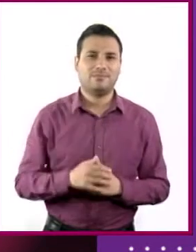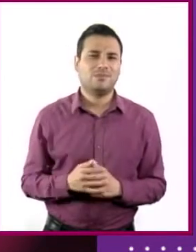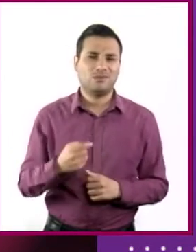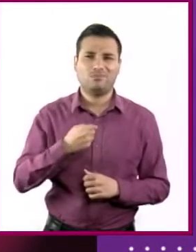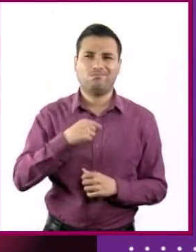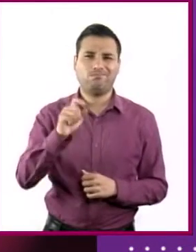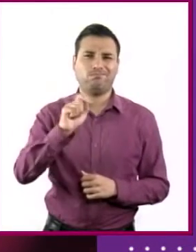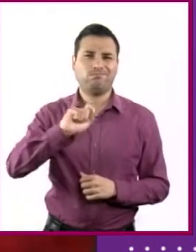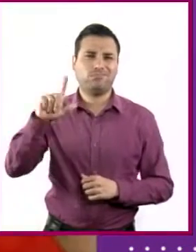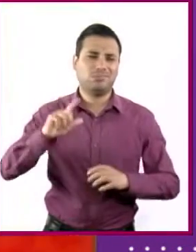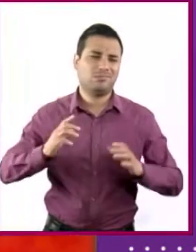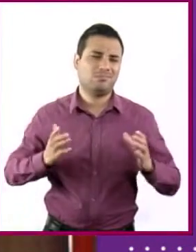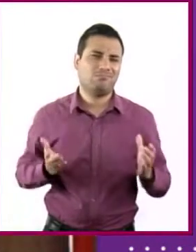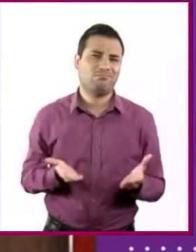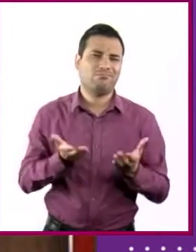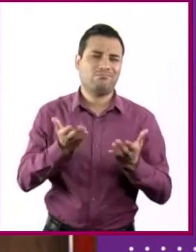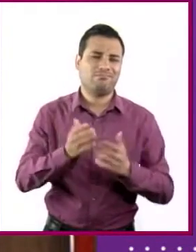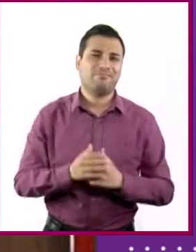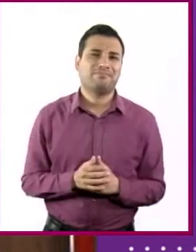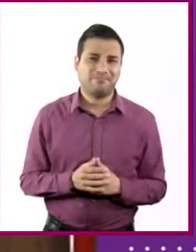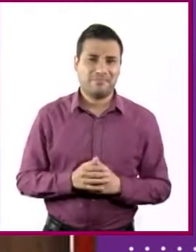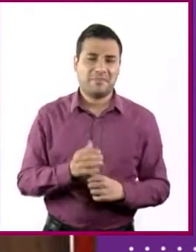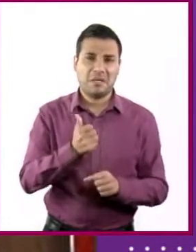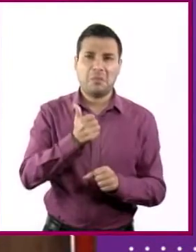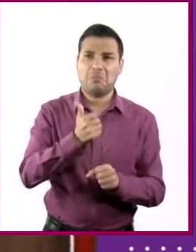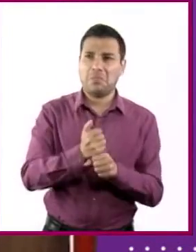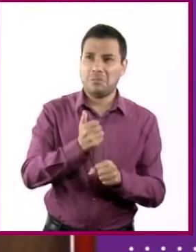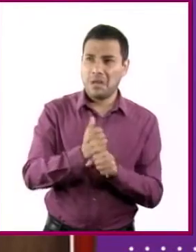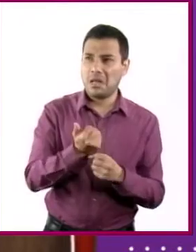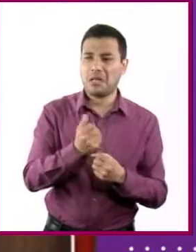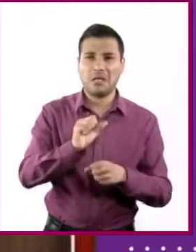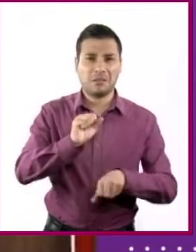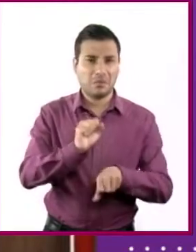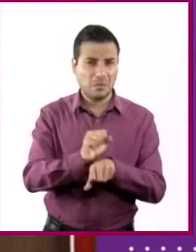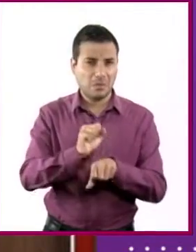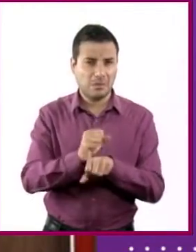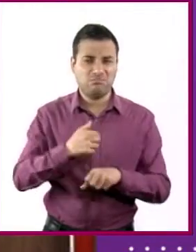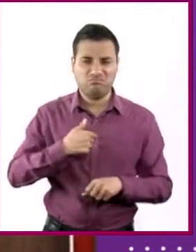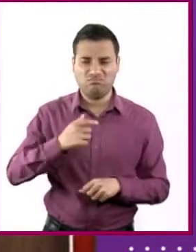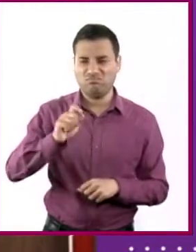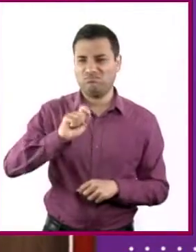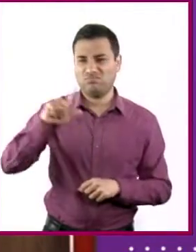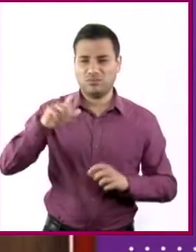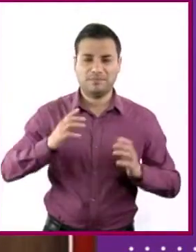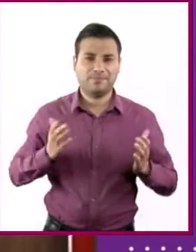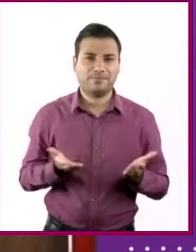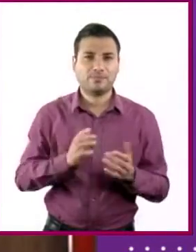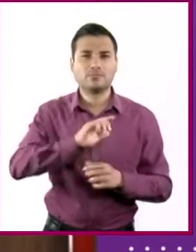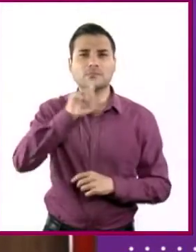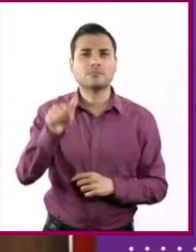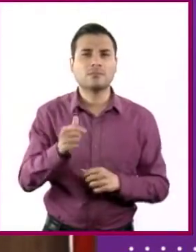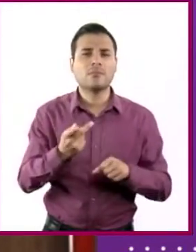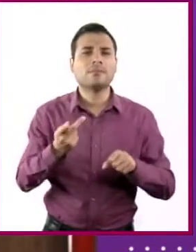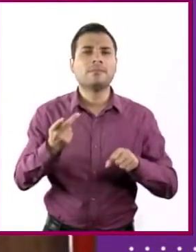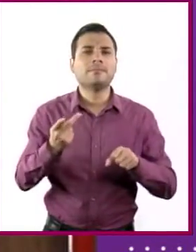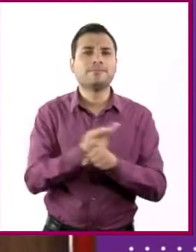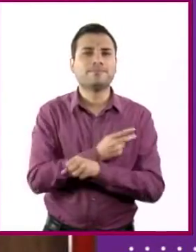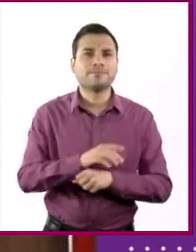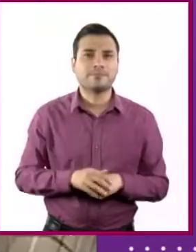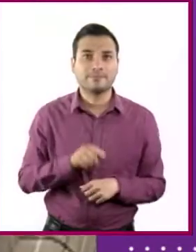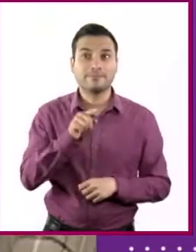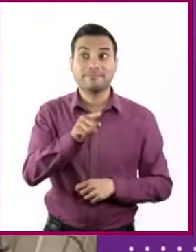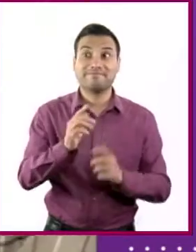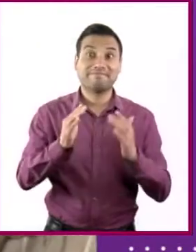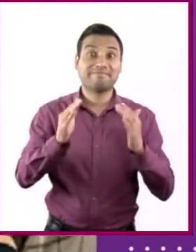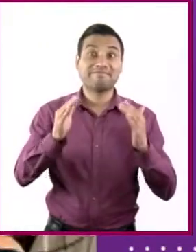best dancer in town, from primary to high school. And what happened when you discovered that the ghost was an